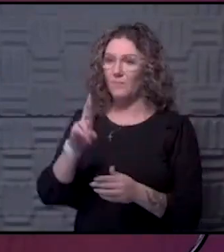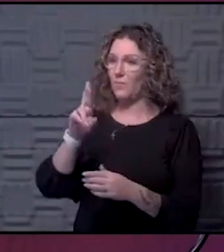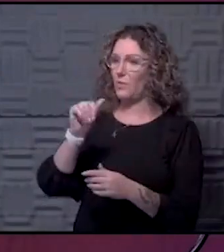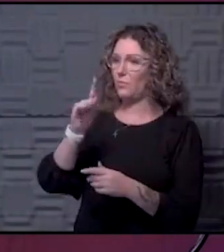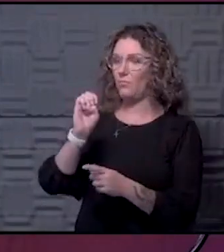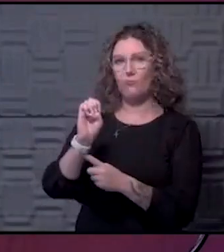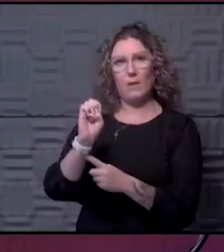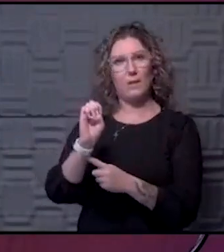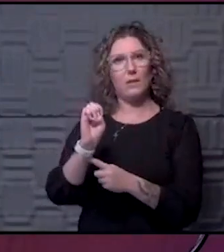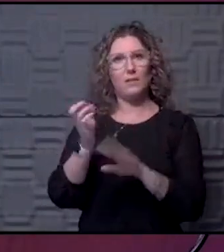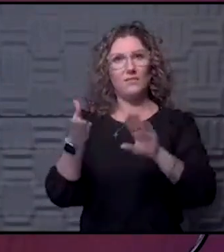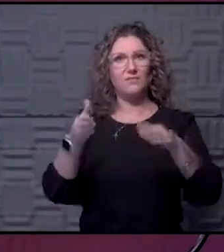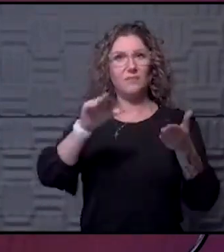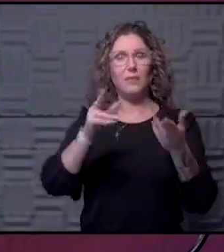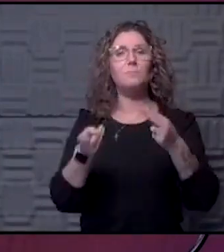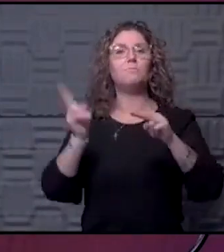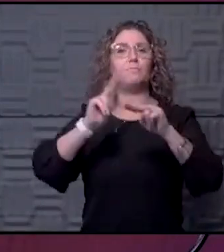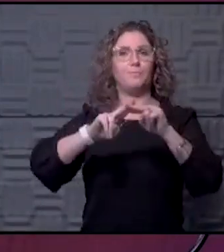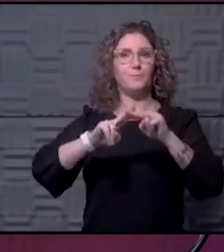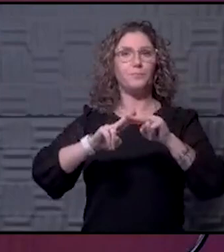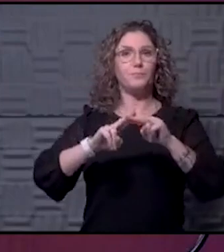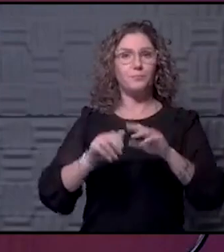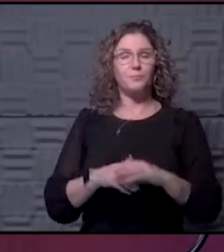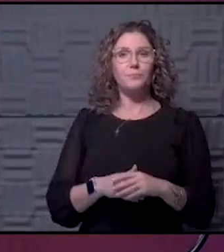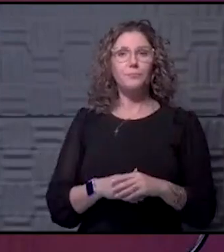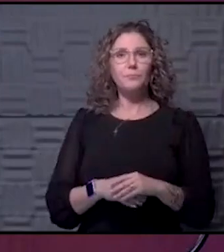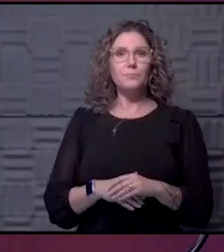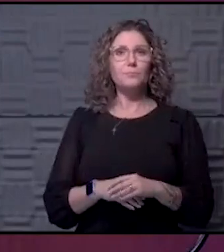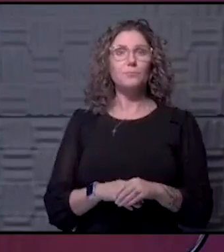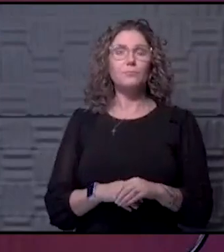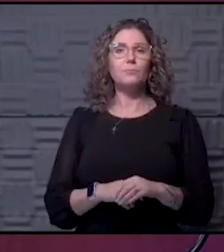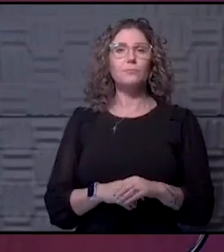death have continued to increase. And